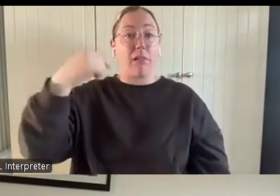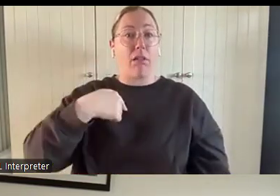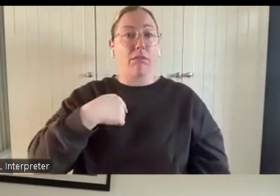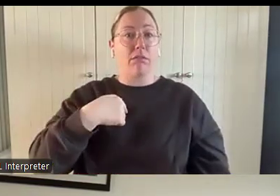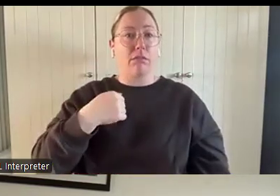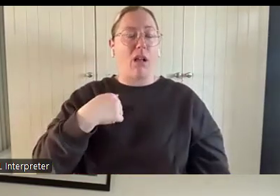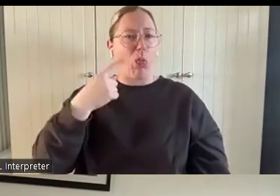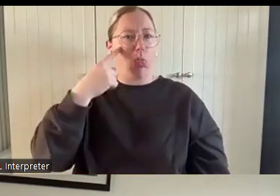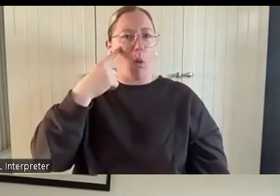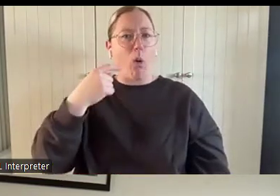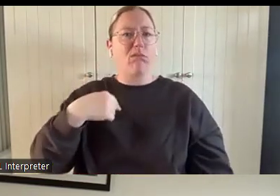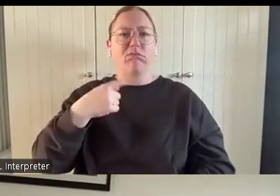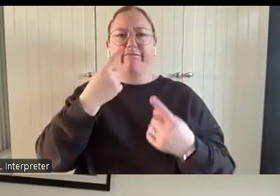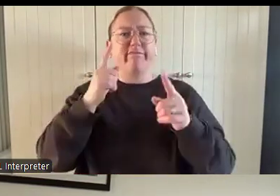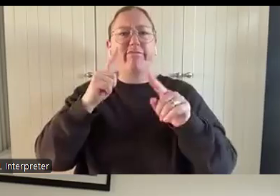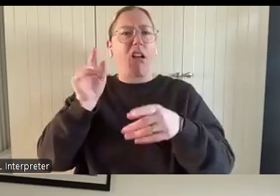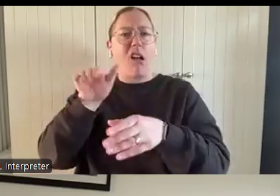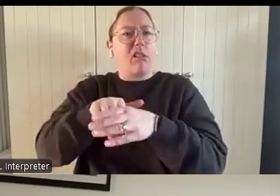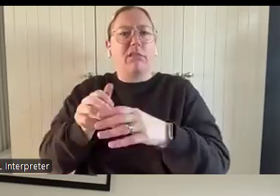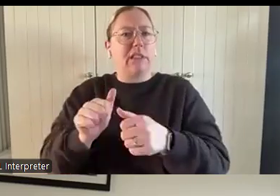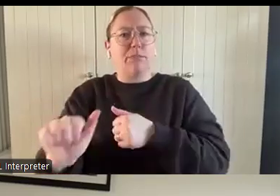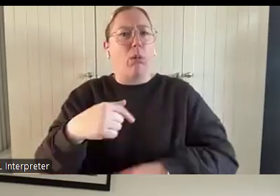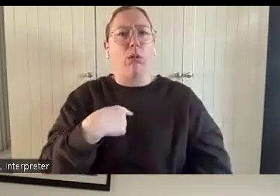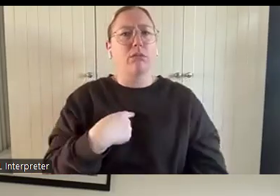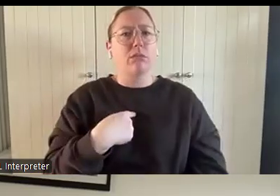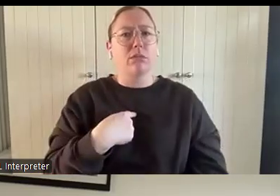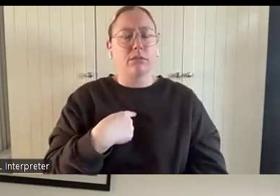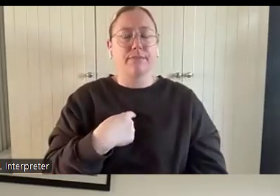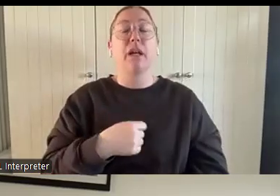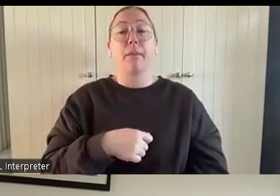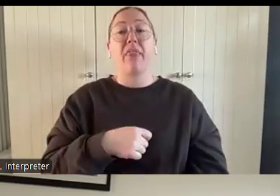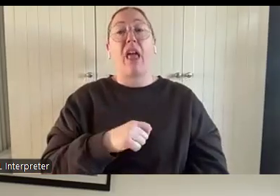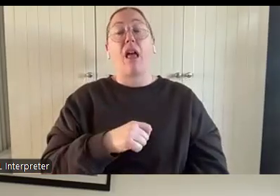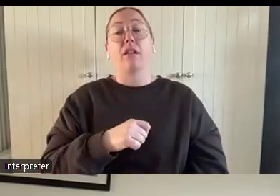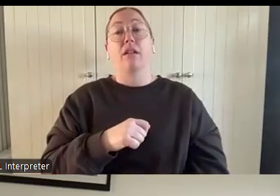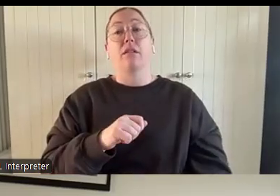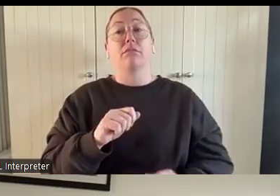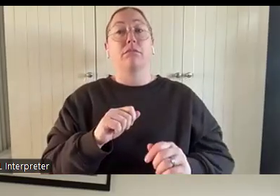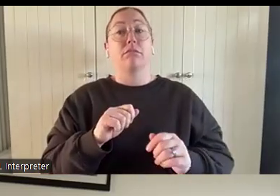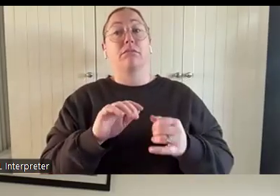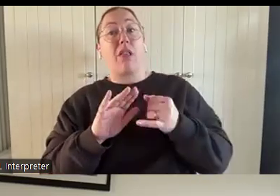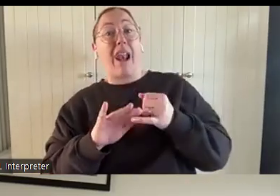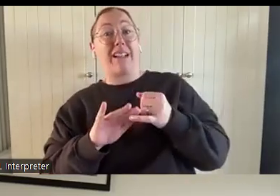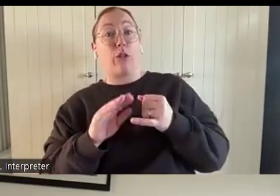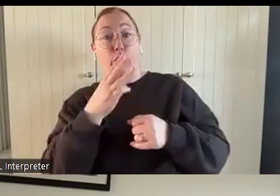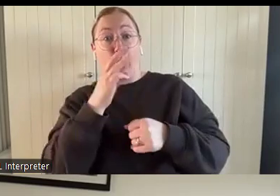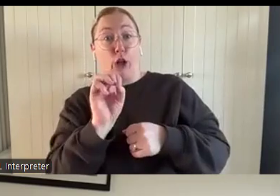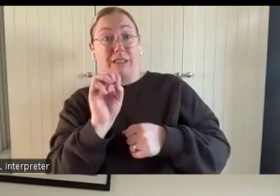me. So in my late 30s, I found out that a mixed ability rugby team,